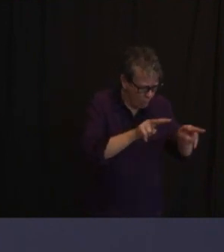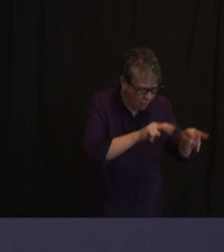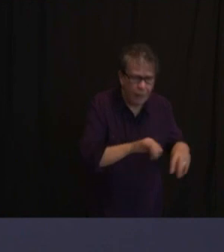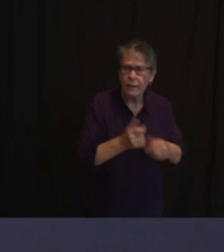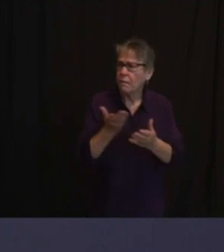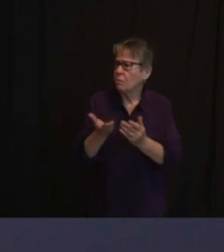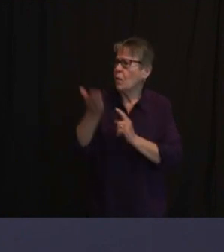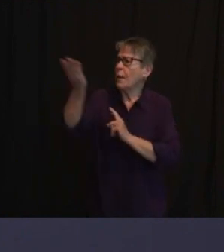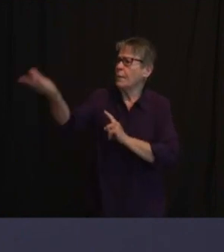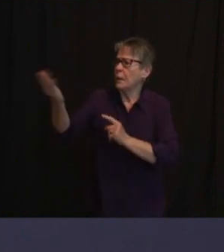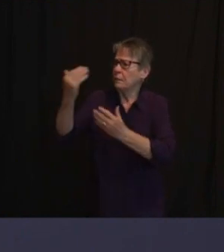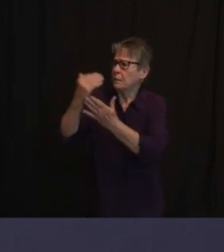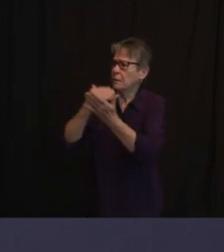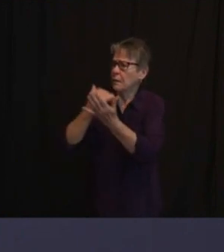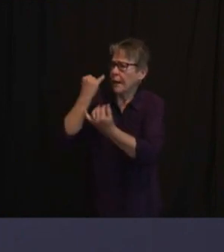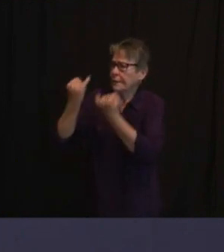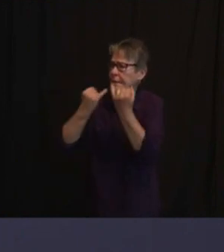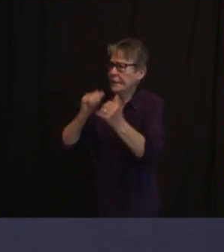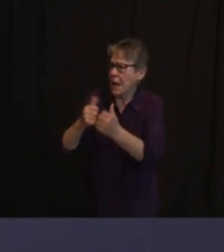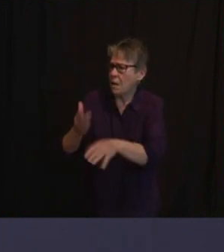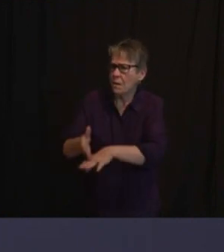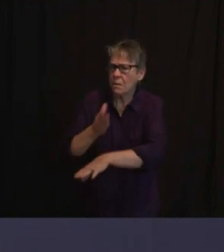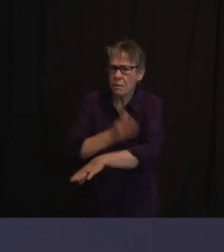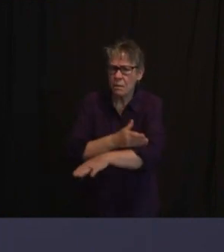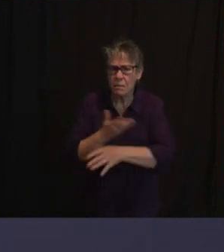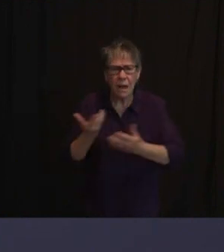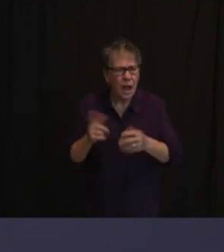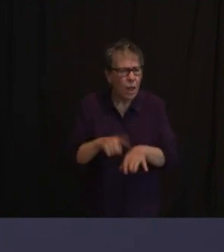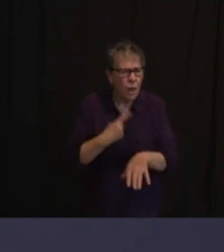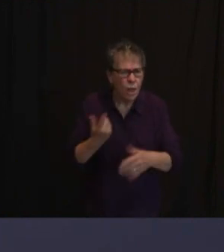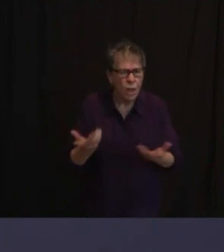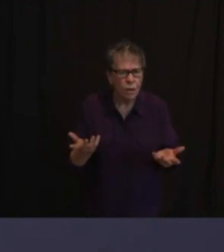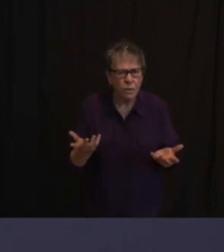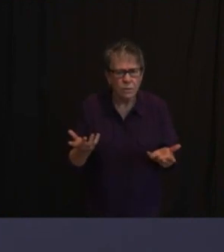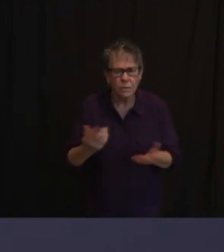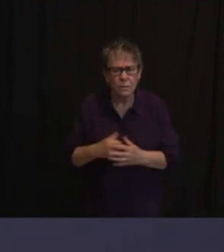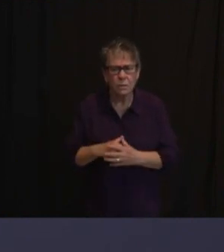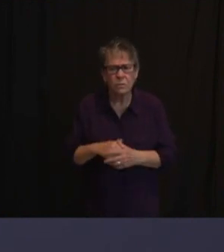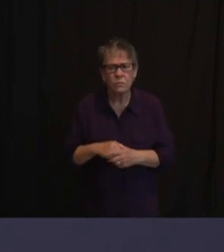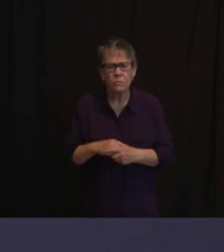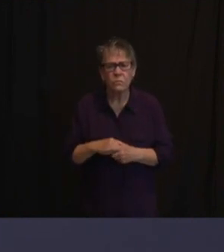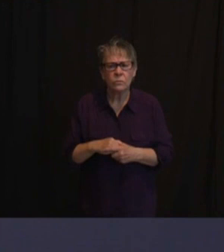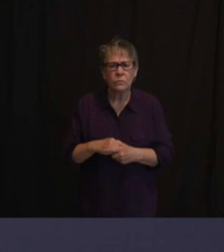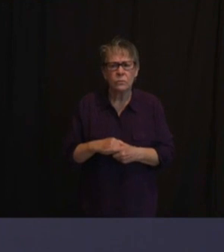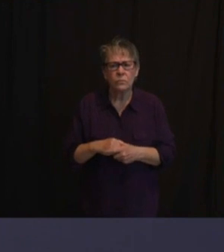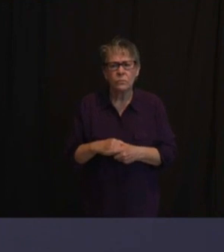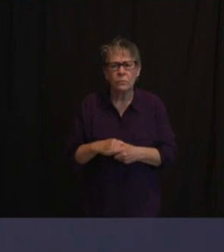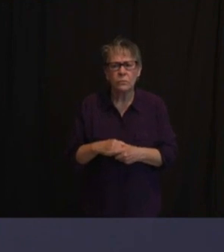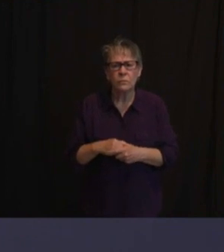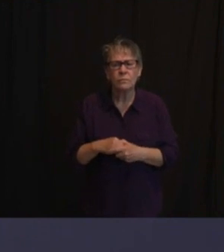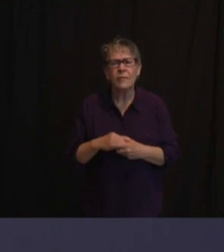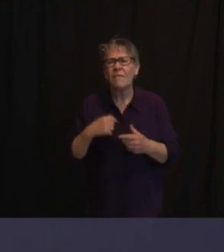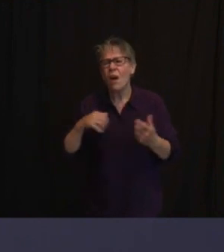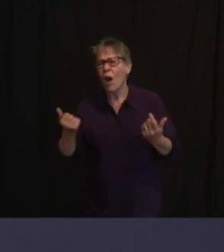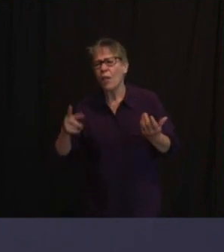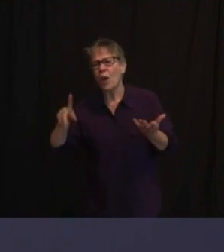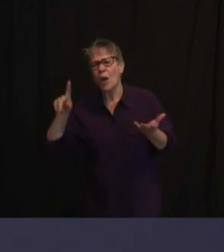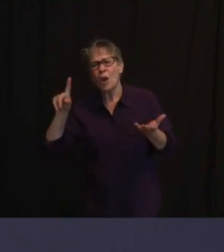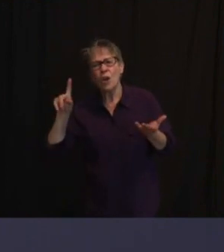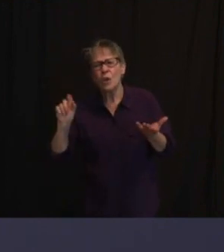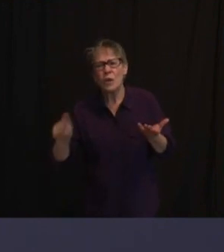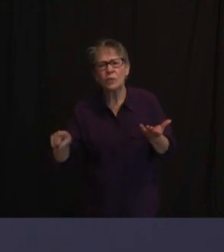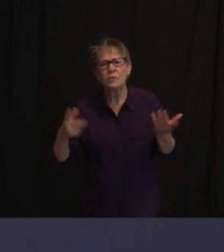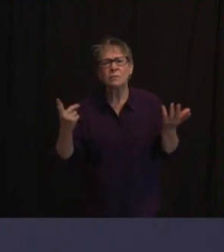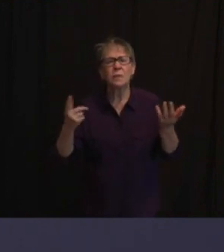condominiums, they have elevators. There seems to be no rhyme or reason as to whether you get in the elevator with somebody